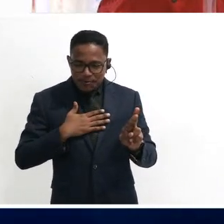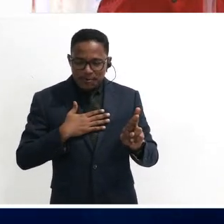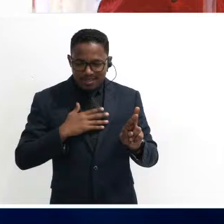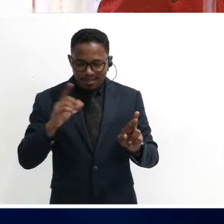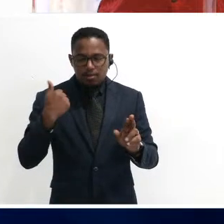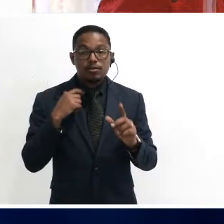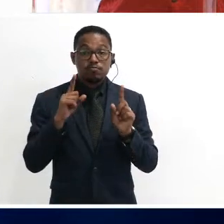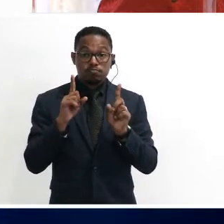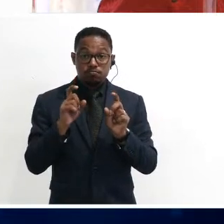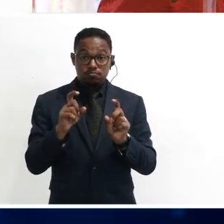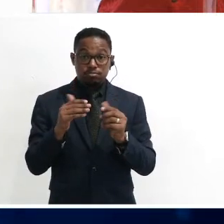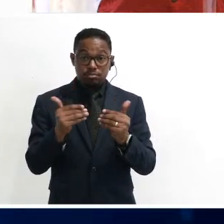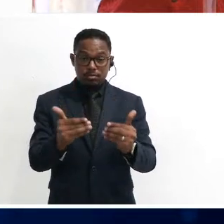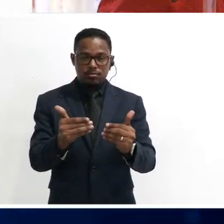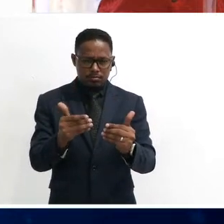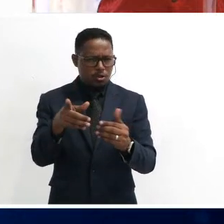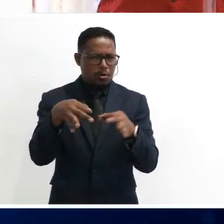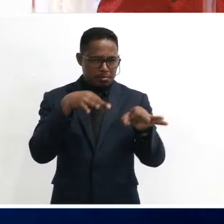And